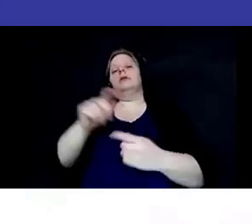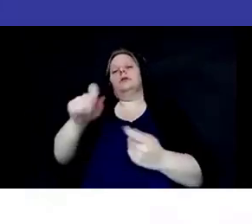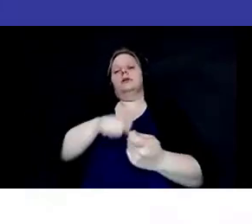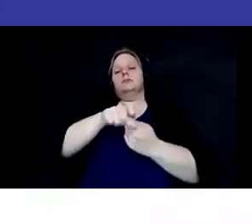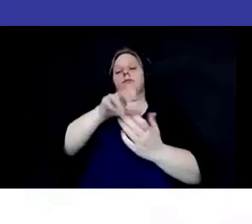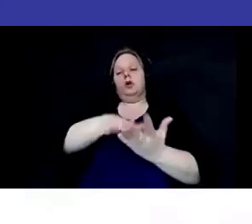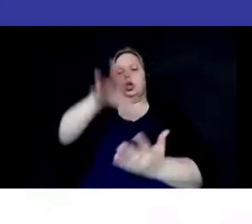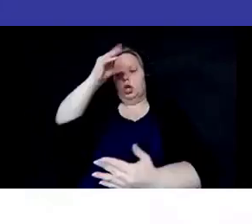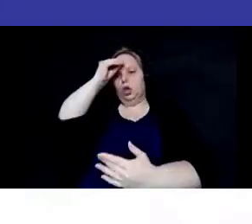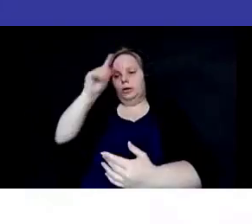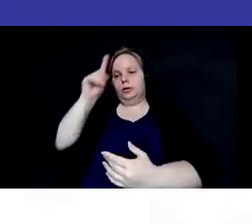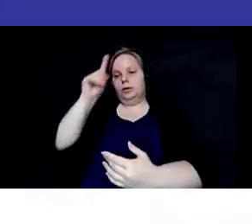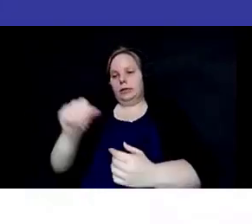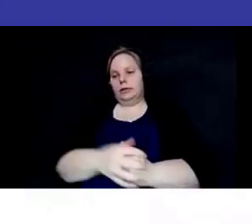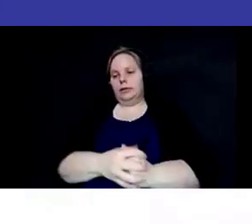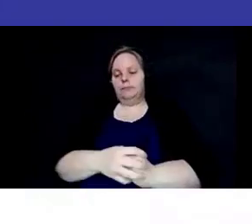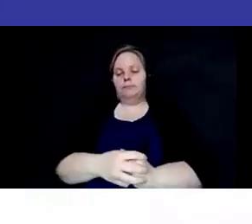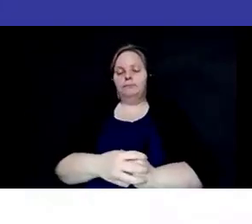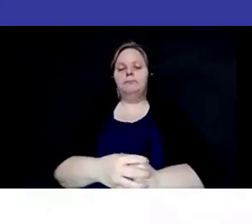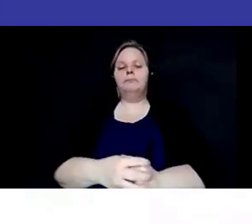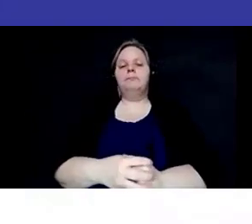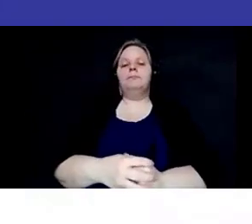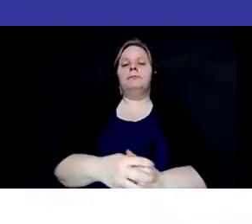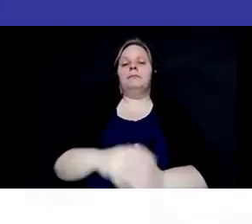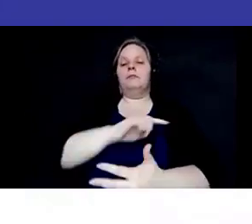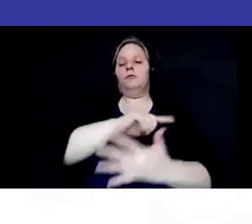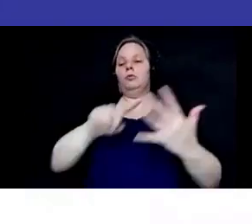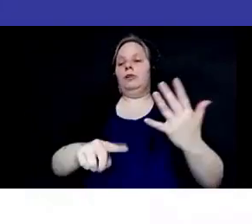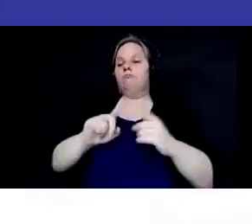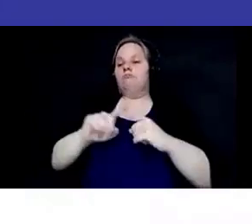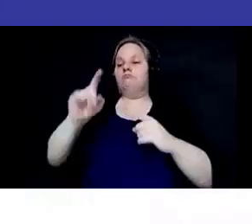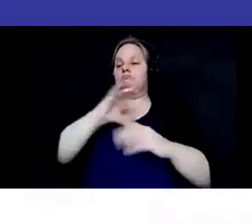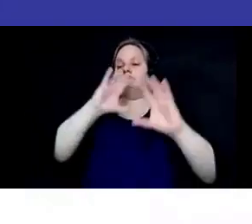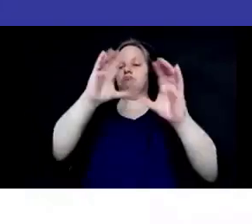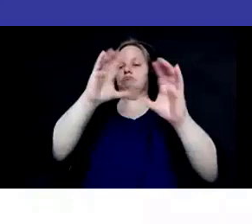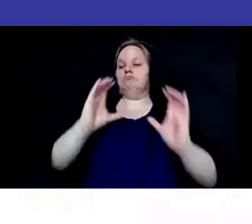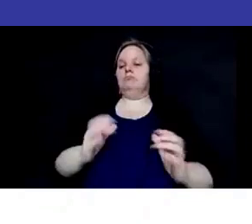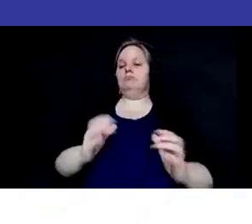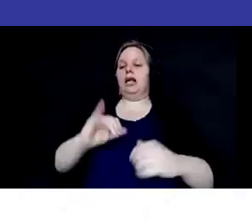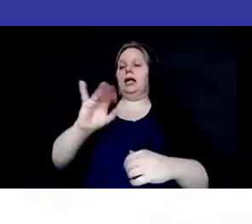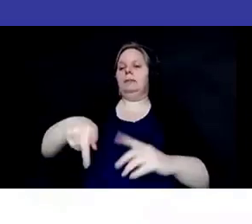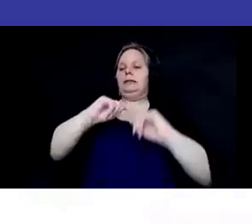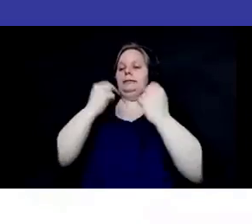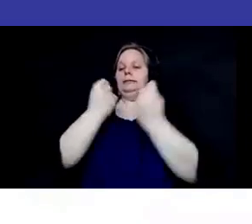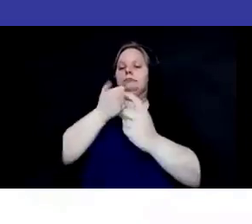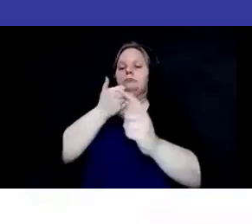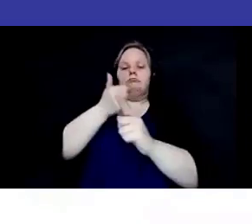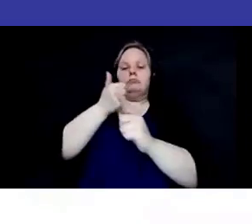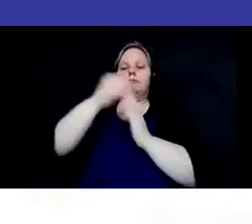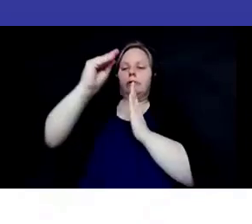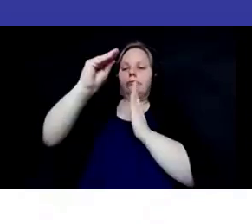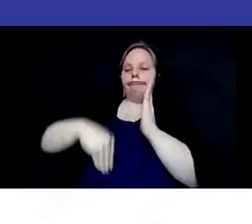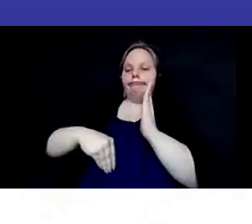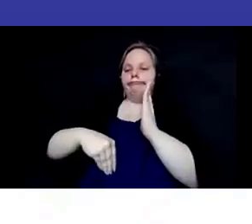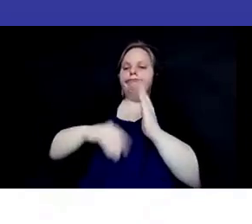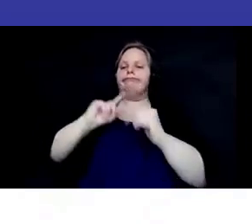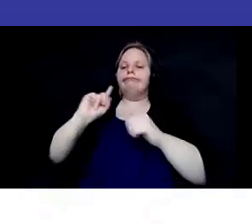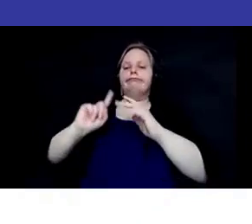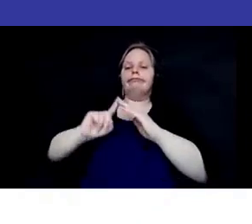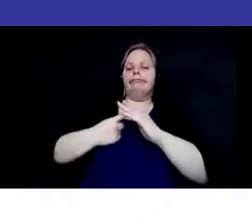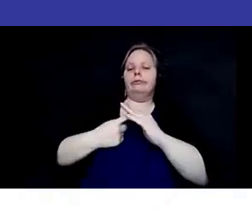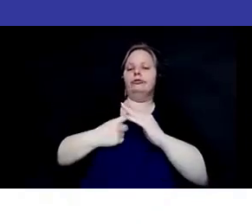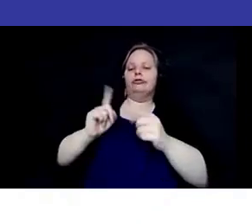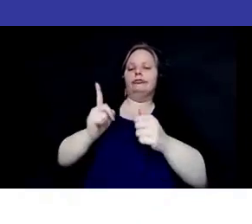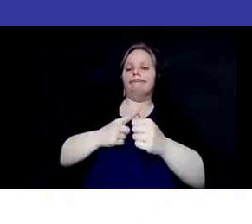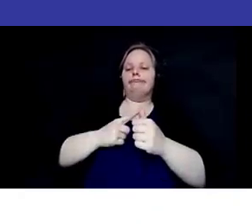learning disability. For these categories, the IEP team does not have to complete the initial criteria prompts